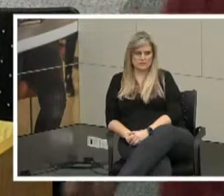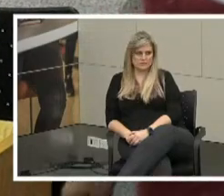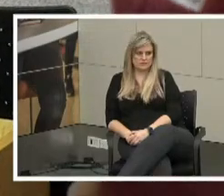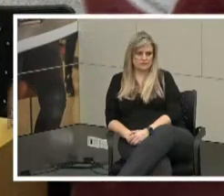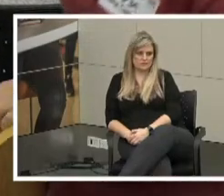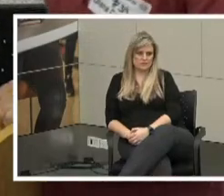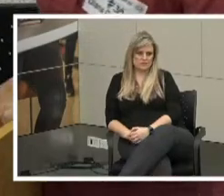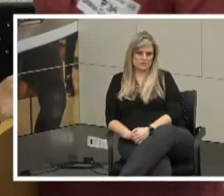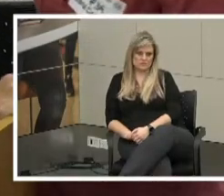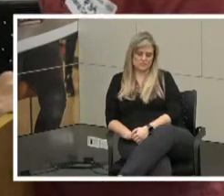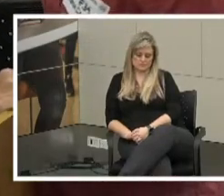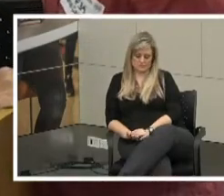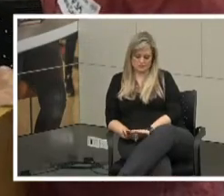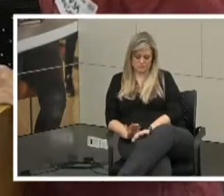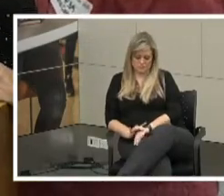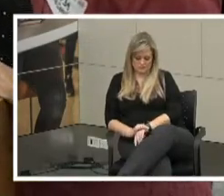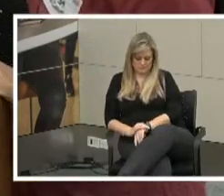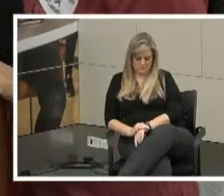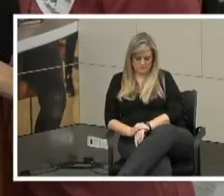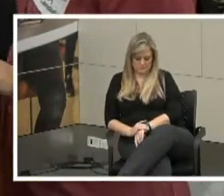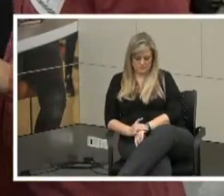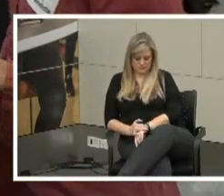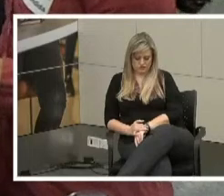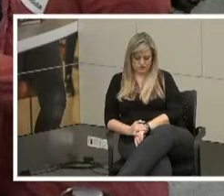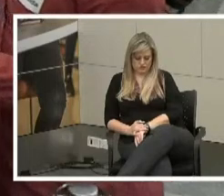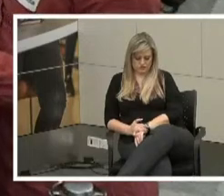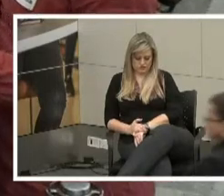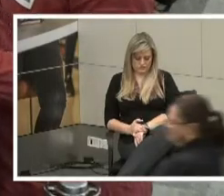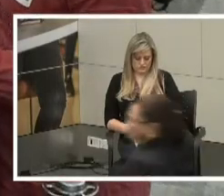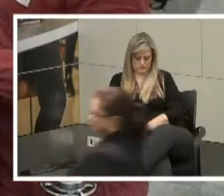for thank you of course